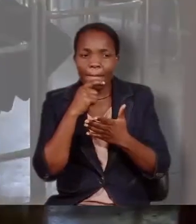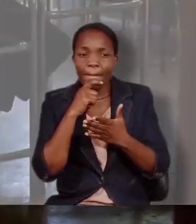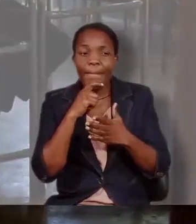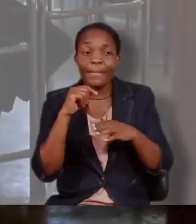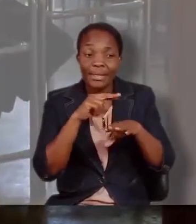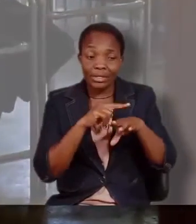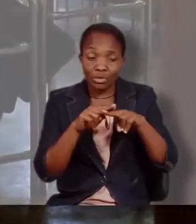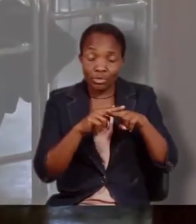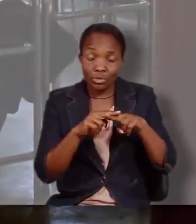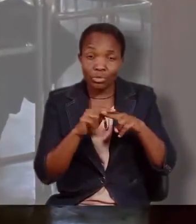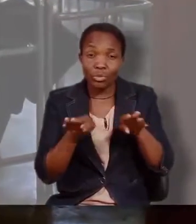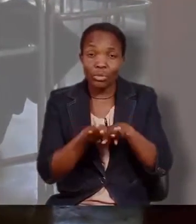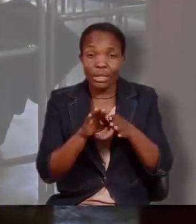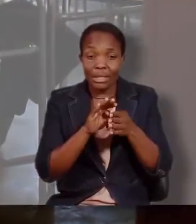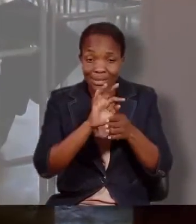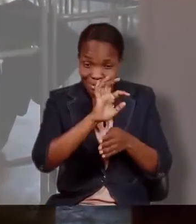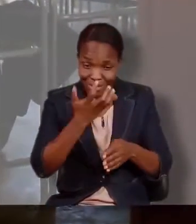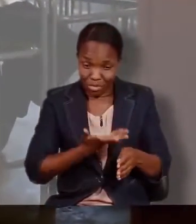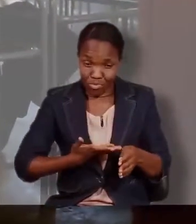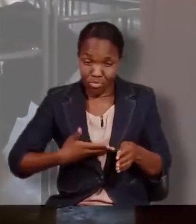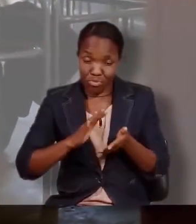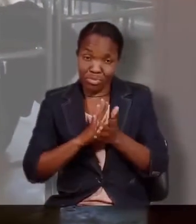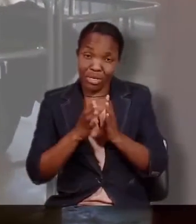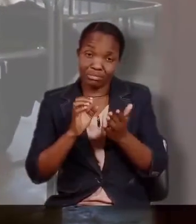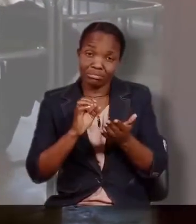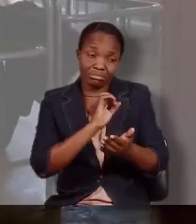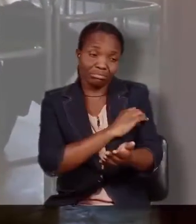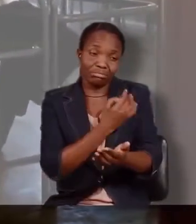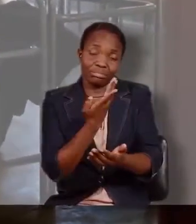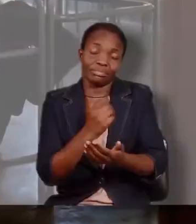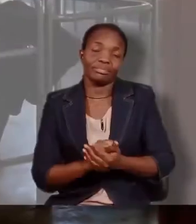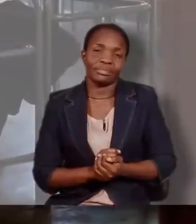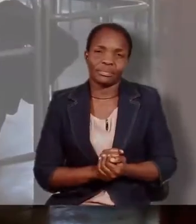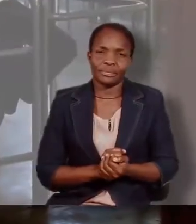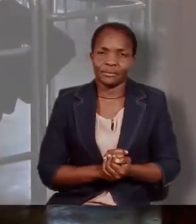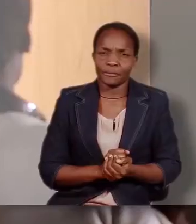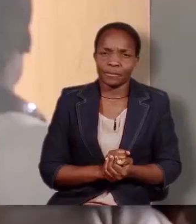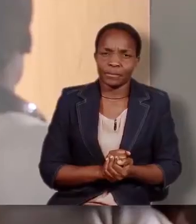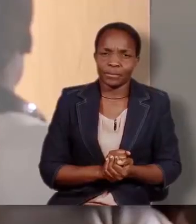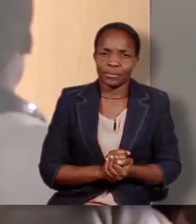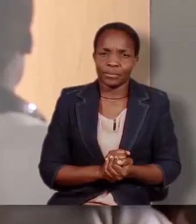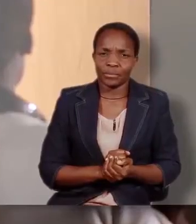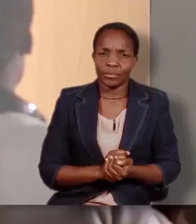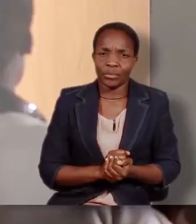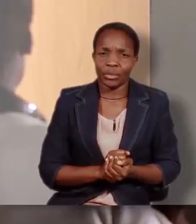wives powerless too. The facts are, the effect of the legislation